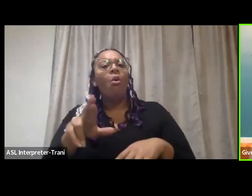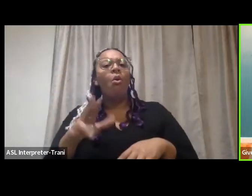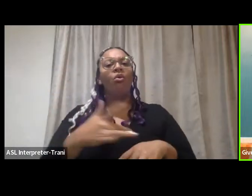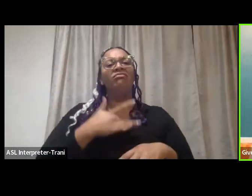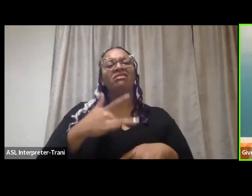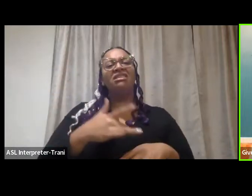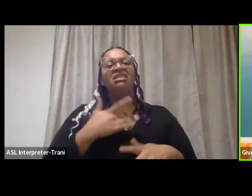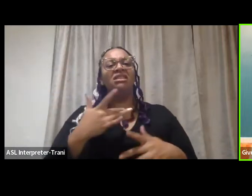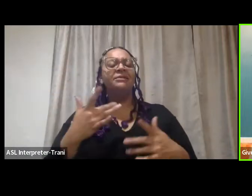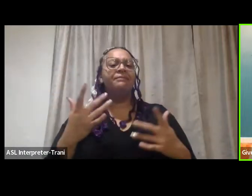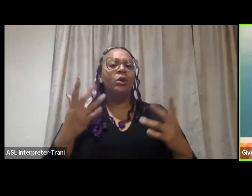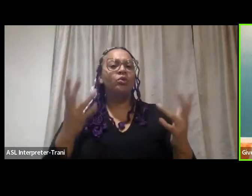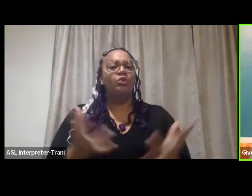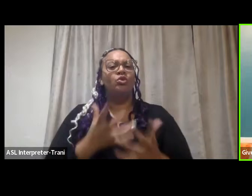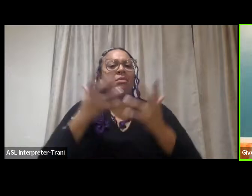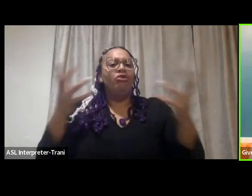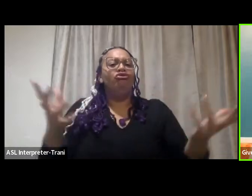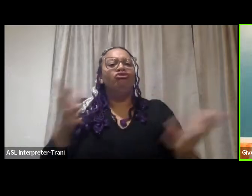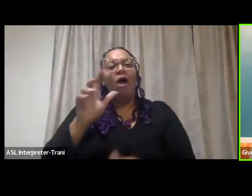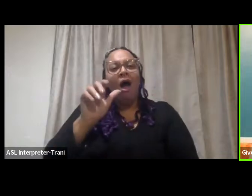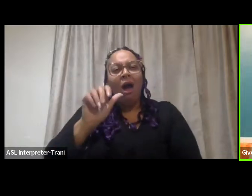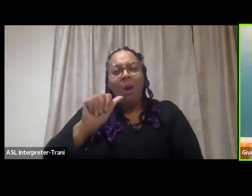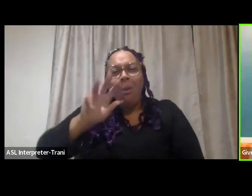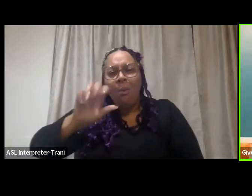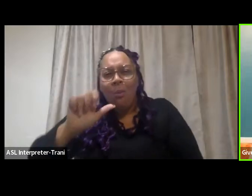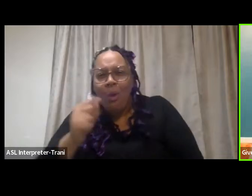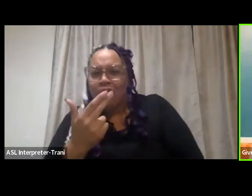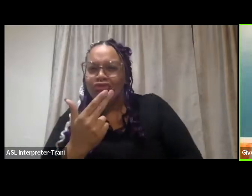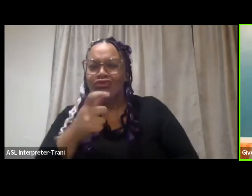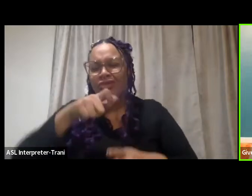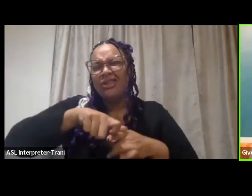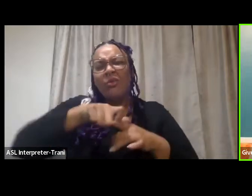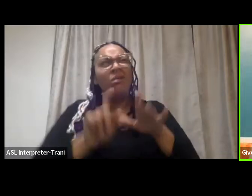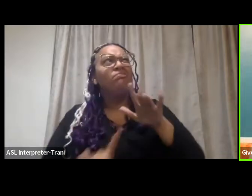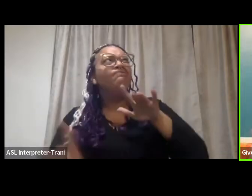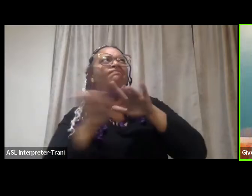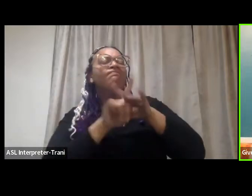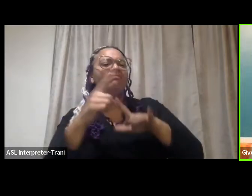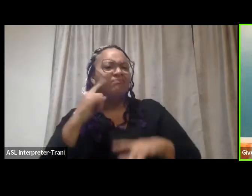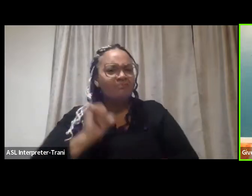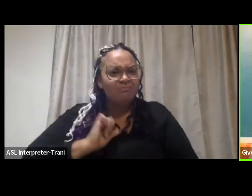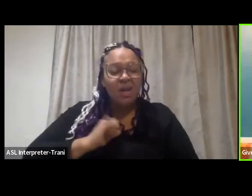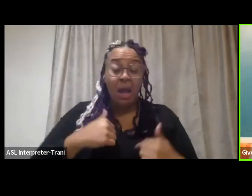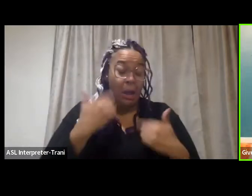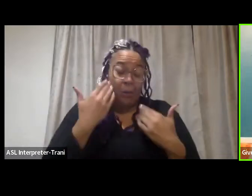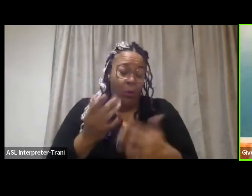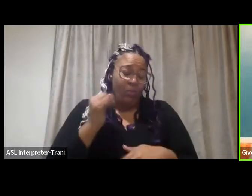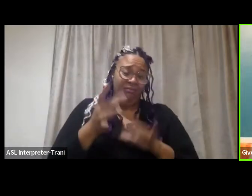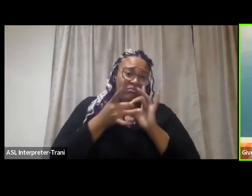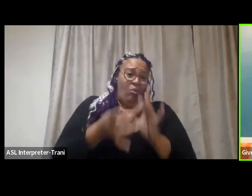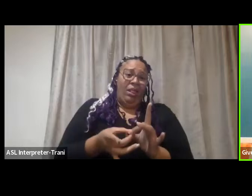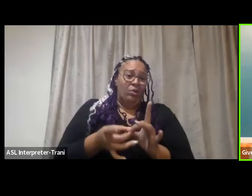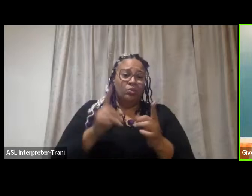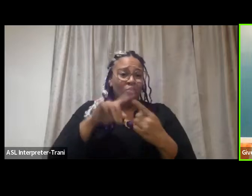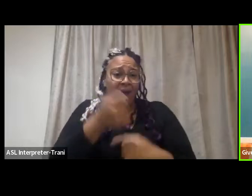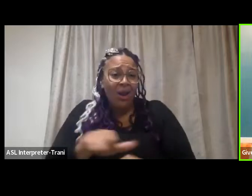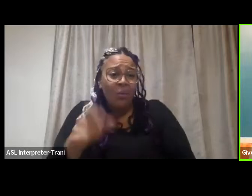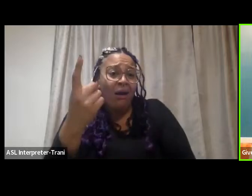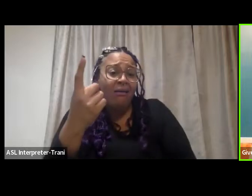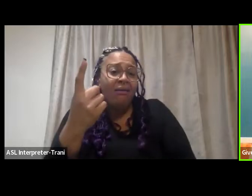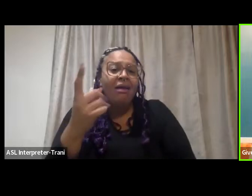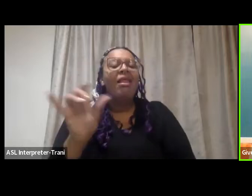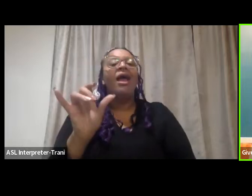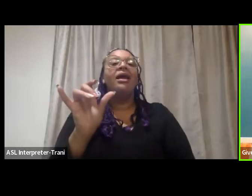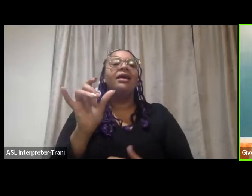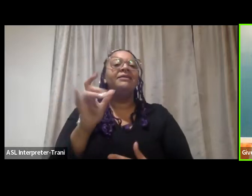awash is a word that comes through. Um, don't know if that relates to anyone. It's kind of like getting knocked